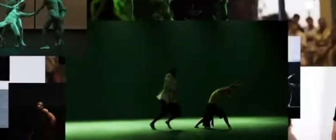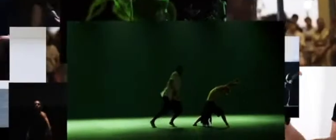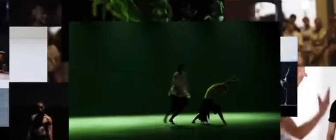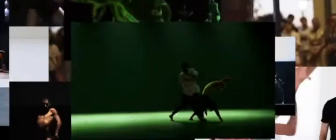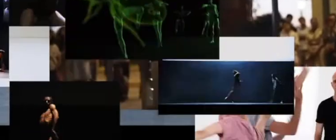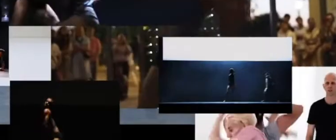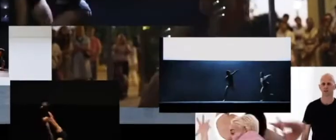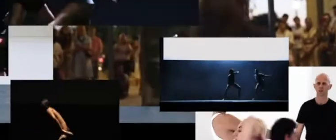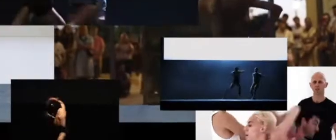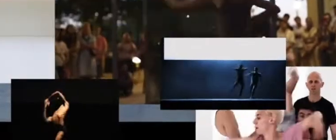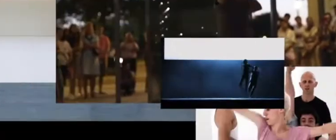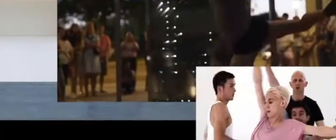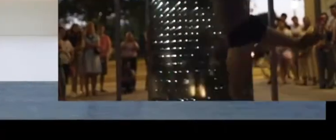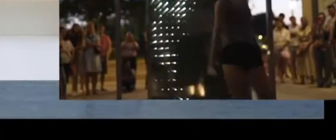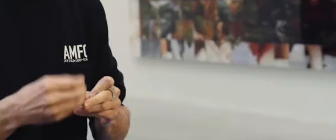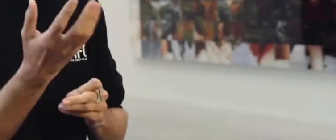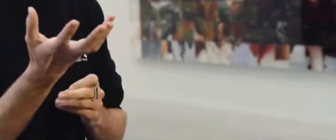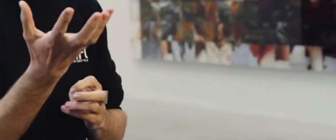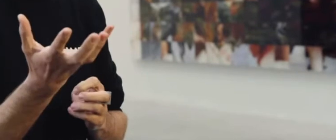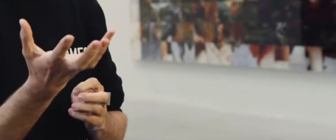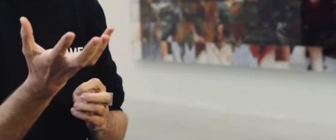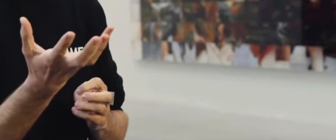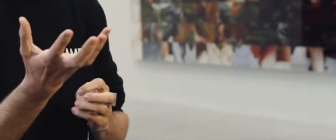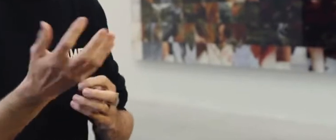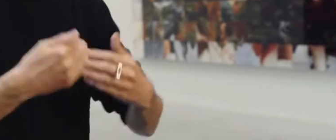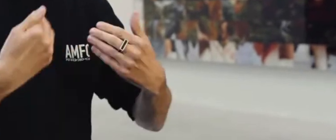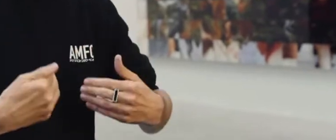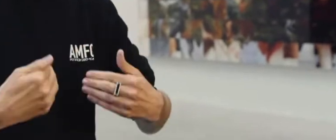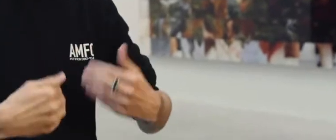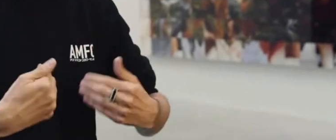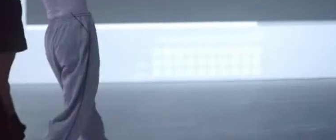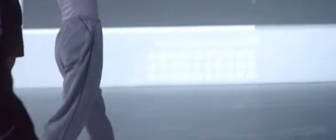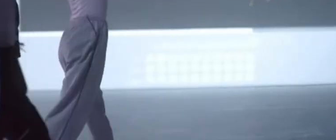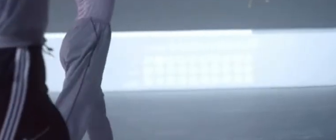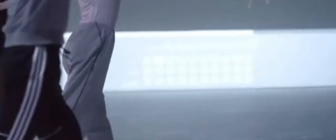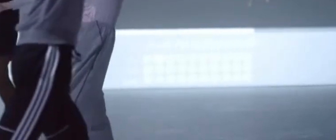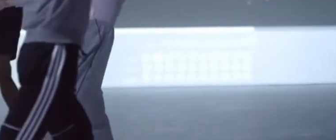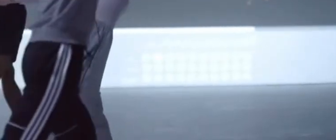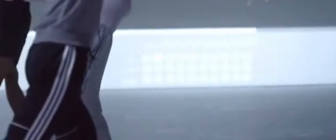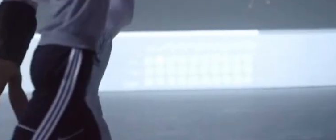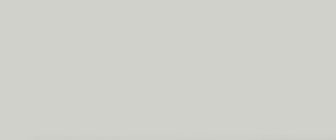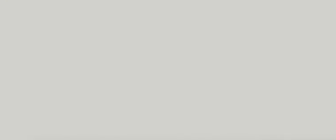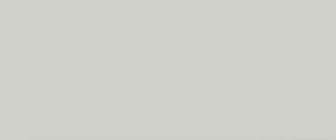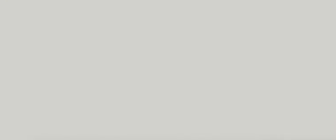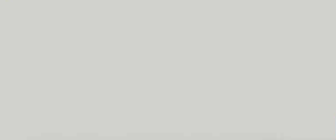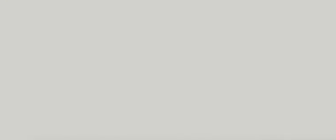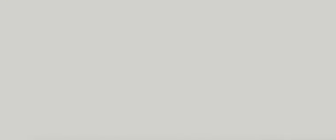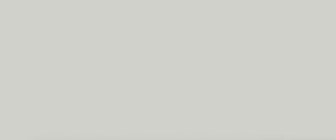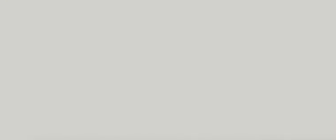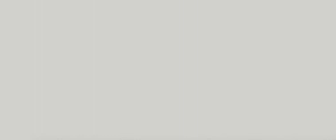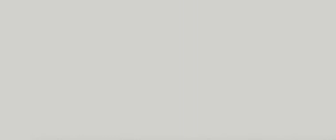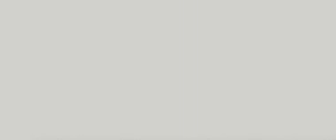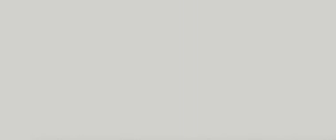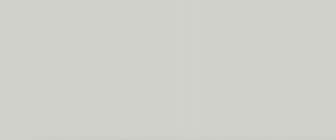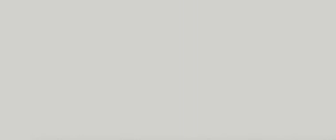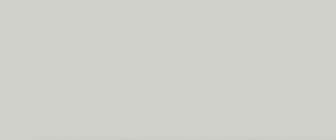it was thousands of hours of video to be analysed. For that tool to work, you have to have a body, first of all, inspiring it. It was phenomenal we were